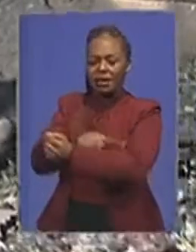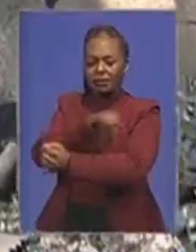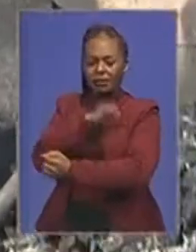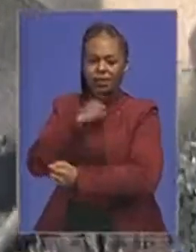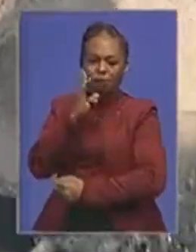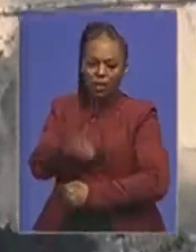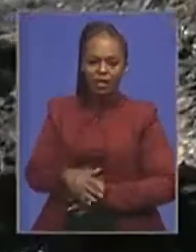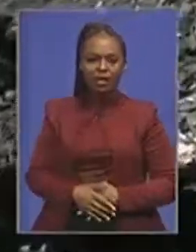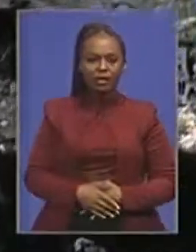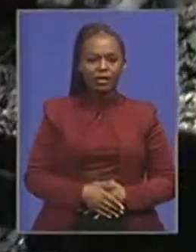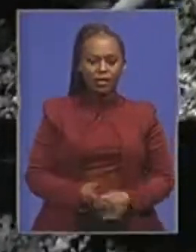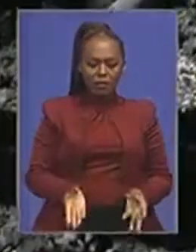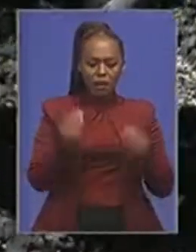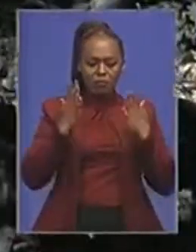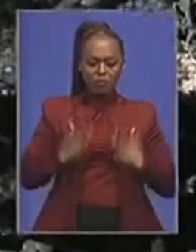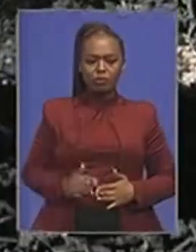only found the top of his body.